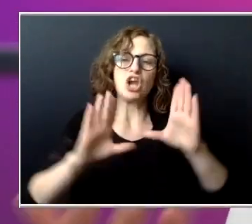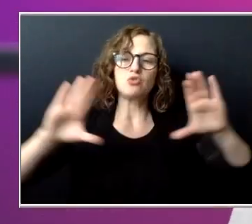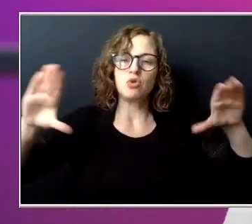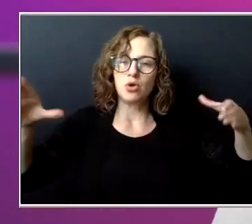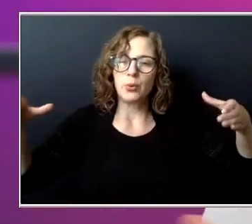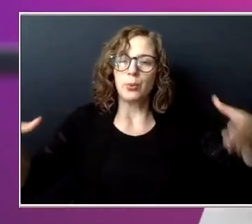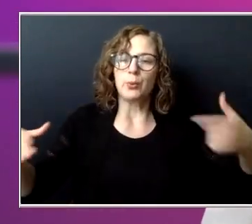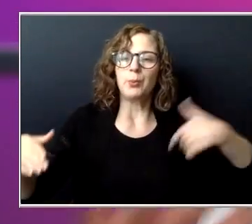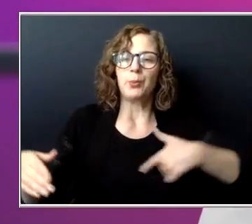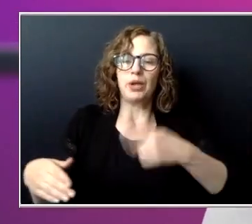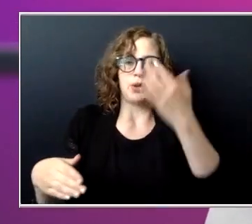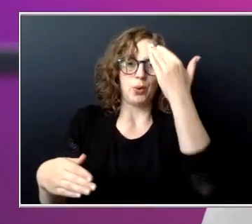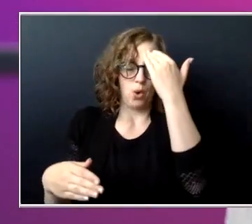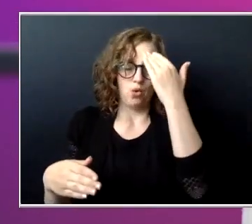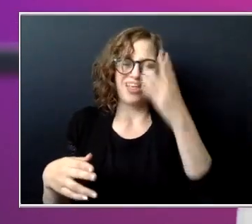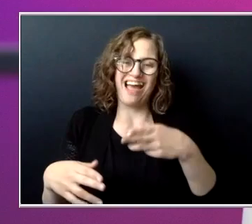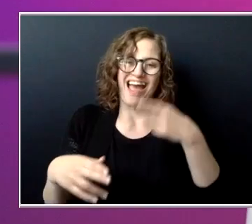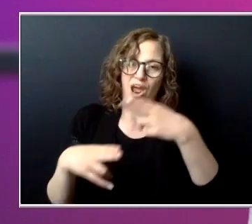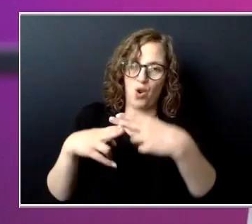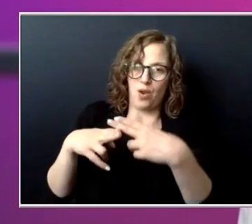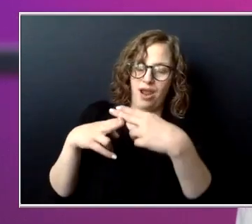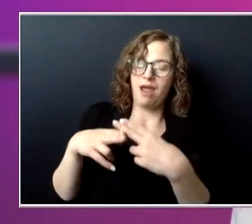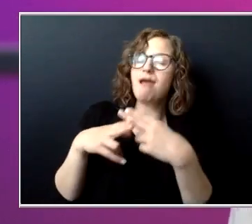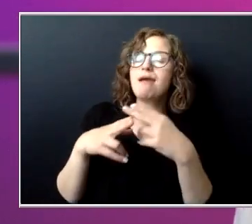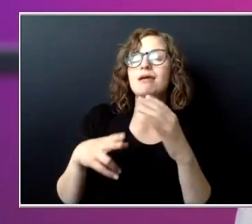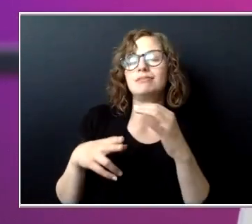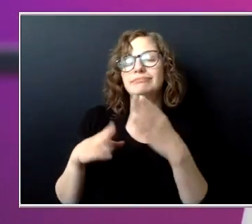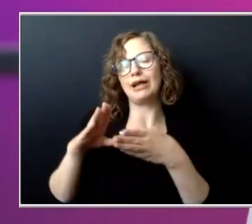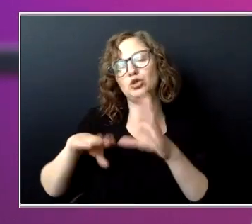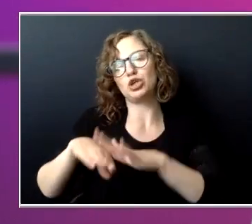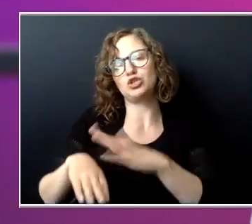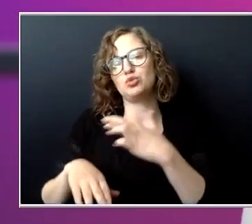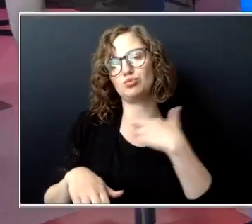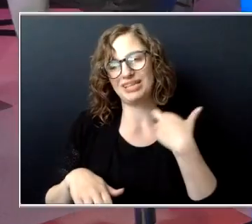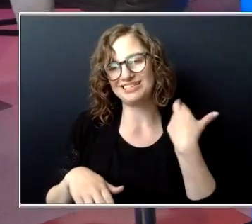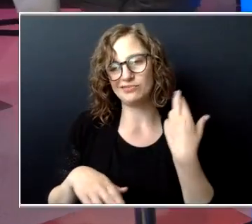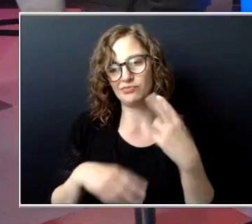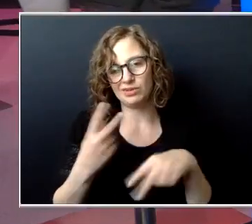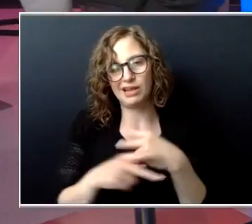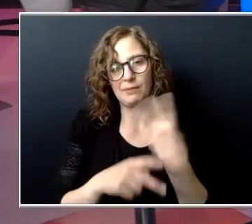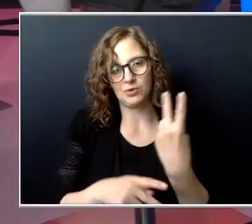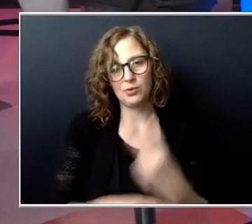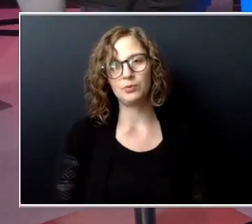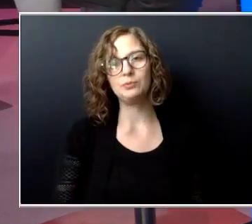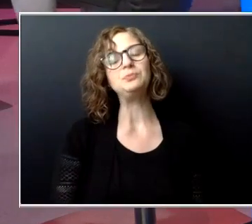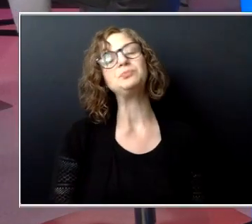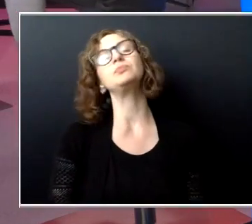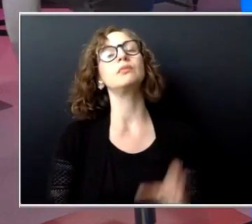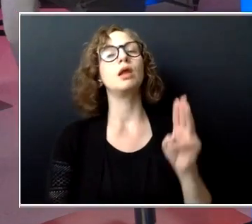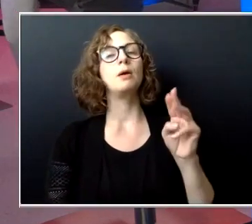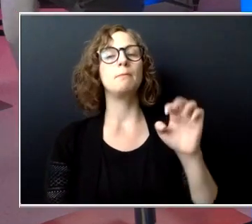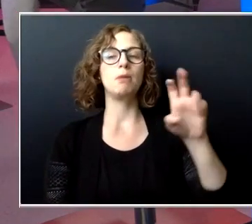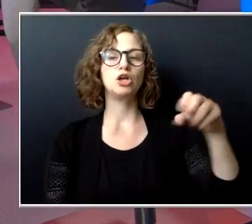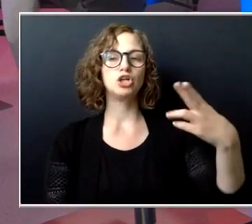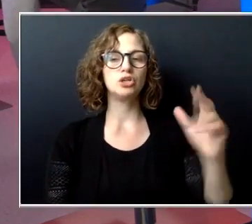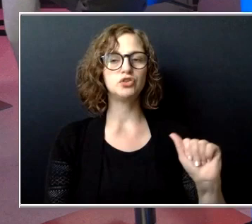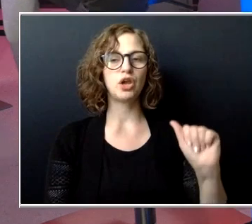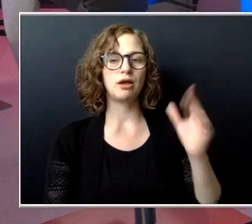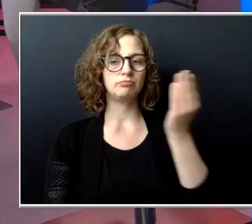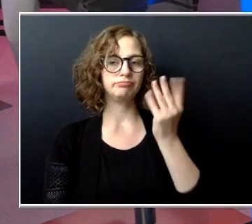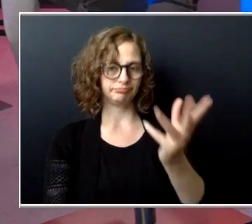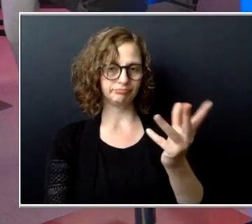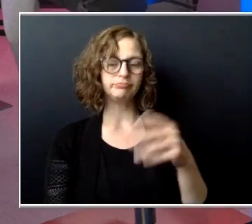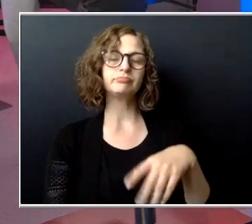puts somebody at an increased risk, or puts the population at an increased risk for type 2. Marcia wants to share. Marcia writes, I have a friend who was